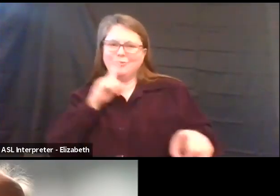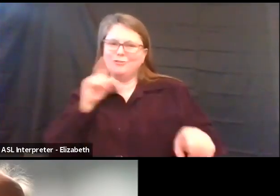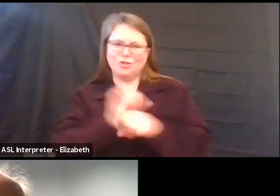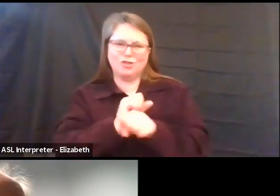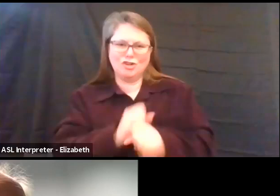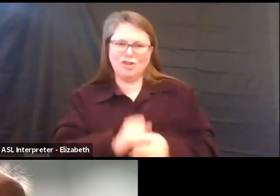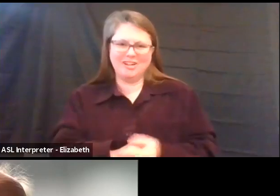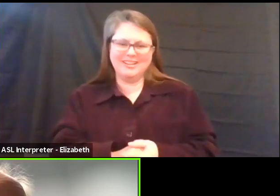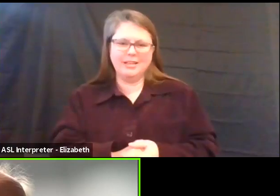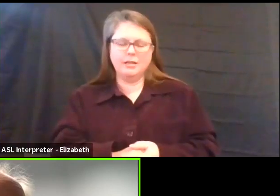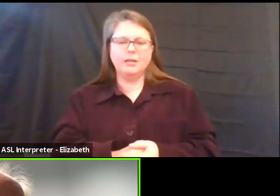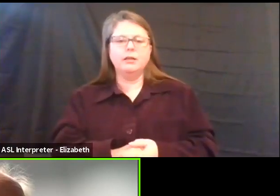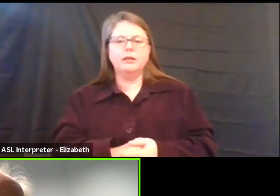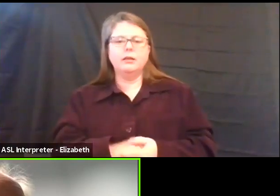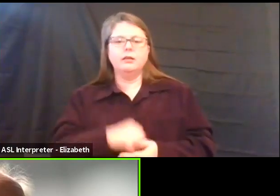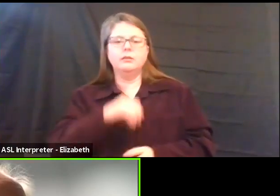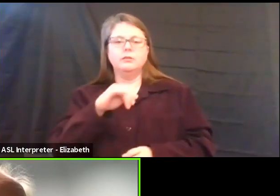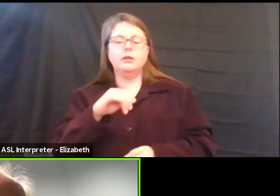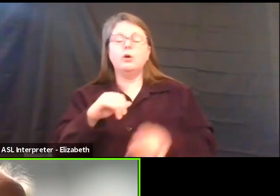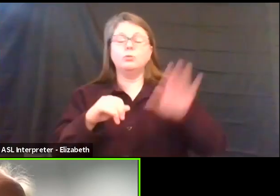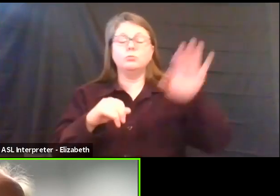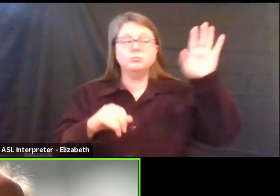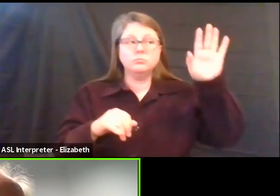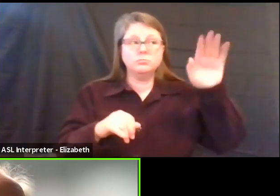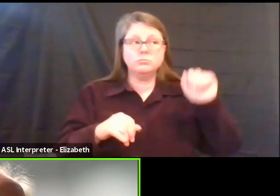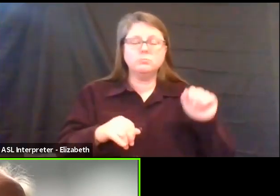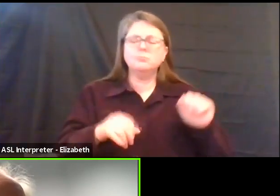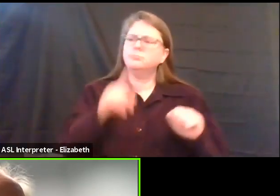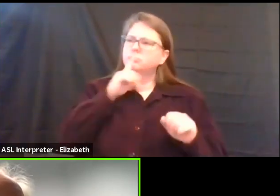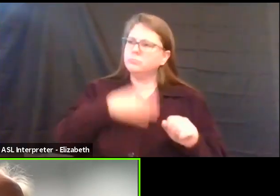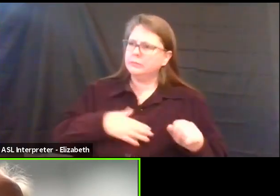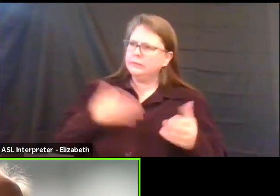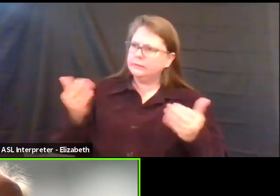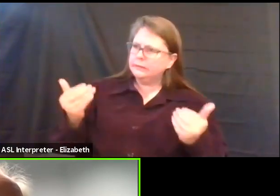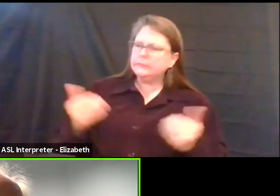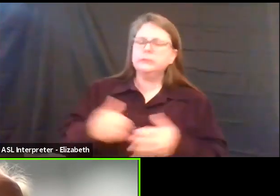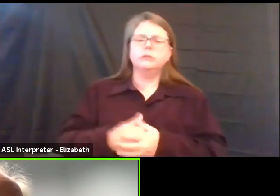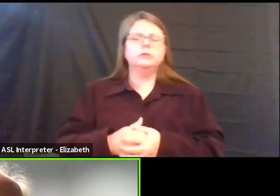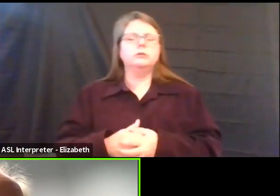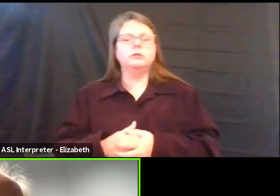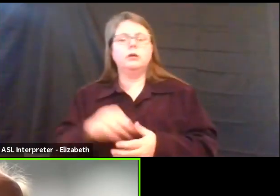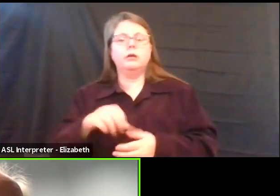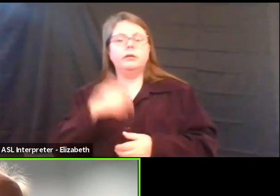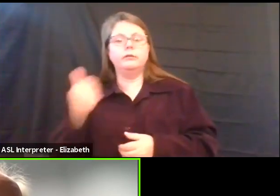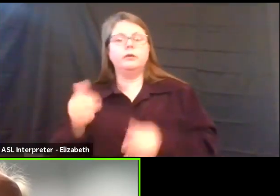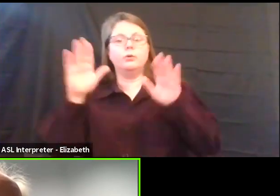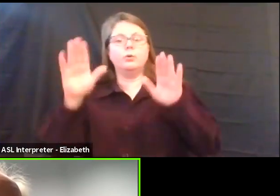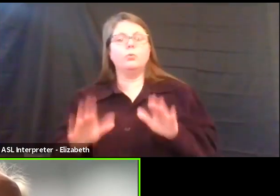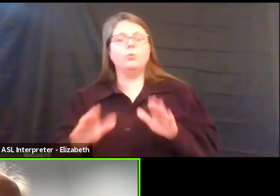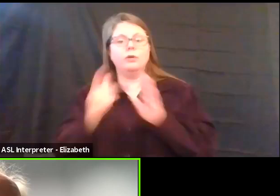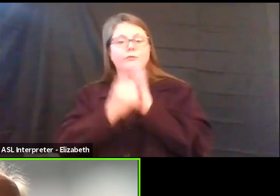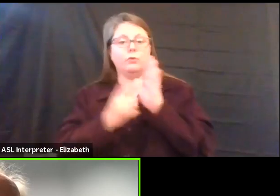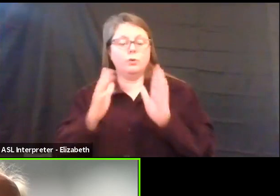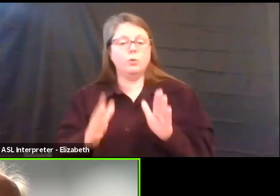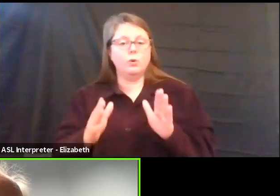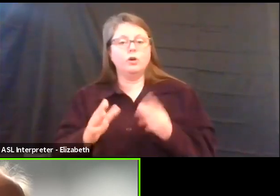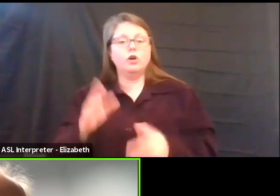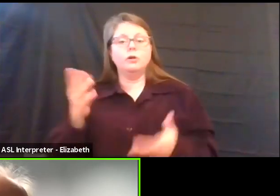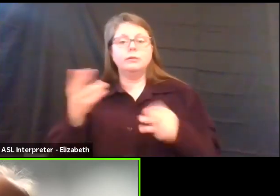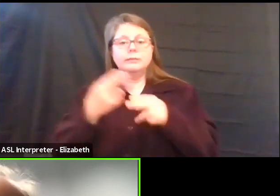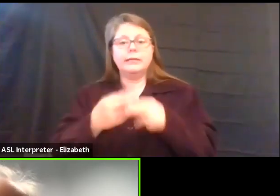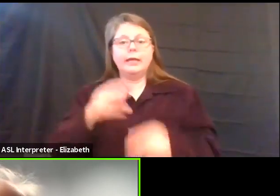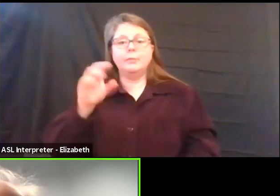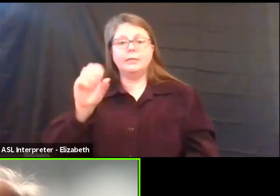can I offer Please. something? Yes. One of our other remarkable Oregon Law Center lawyers is Sybil Hebb. And if